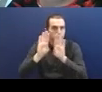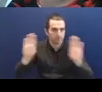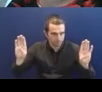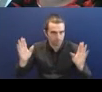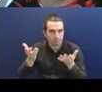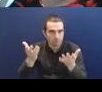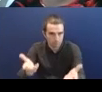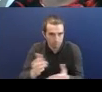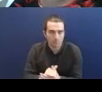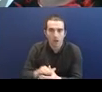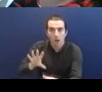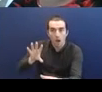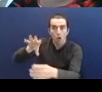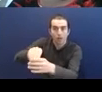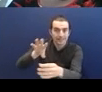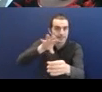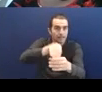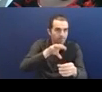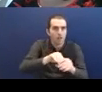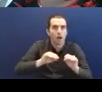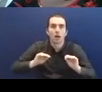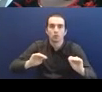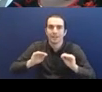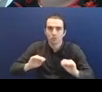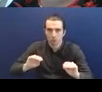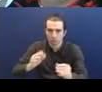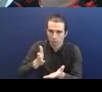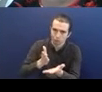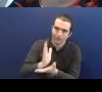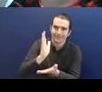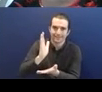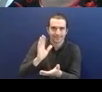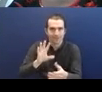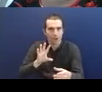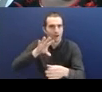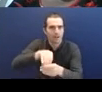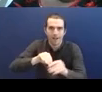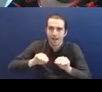capacity of the education system to reach out to all learners.